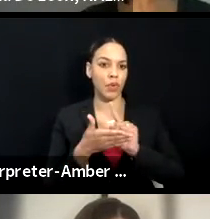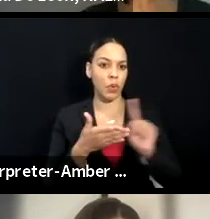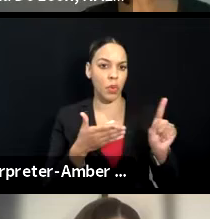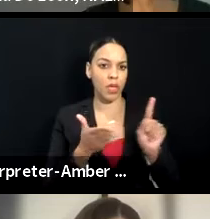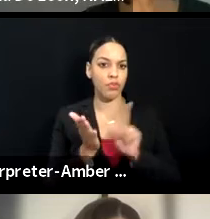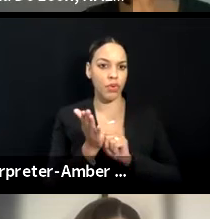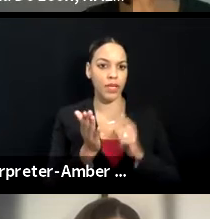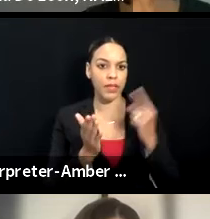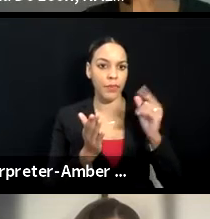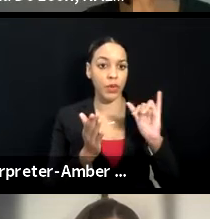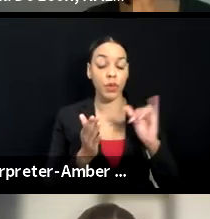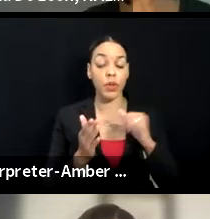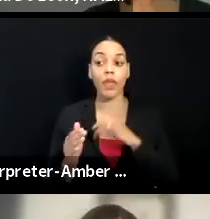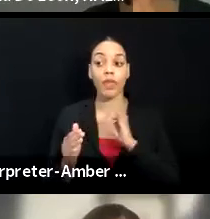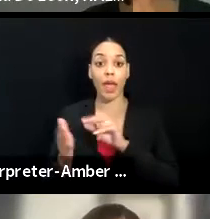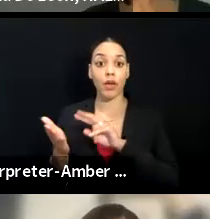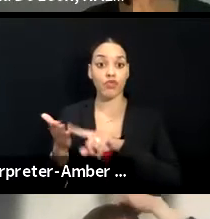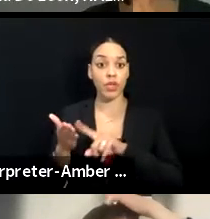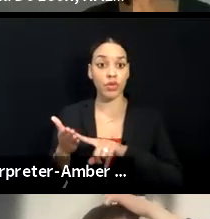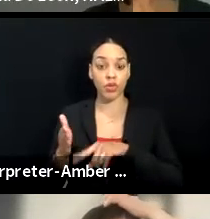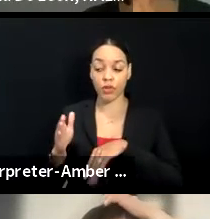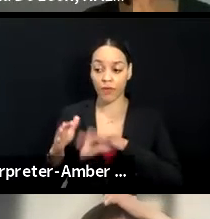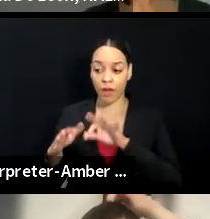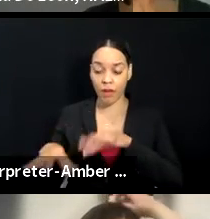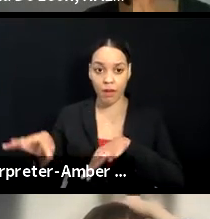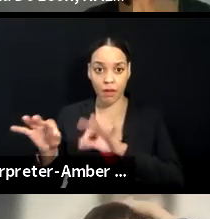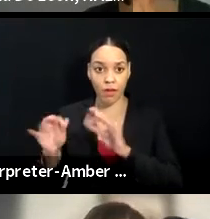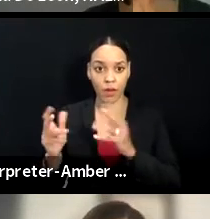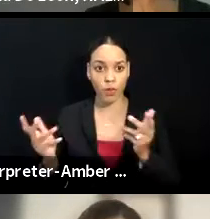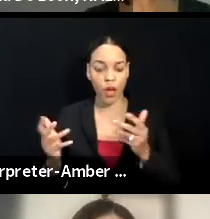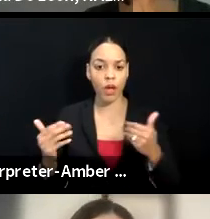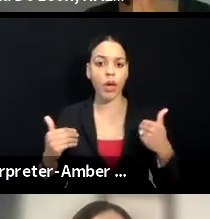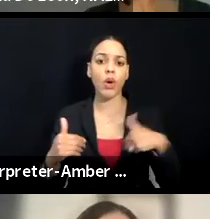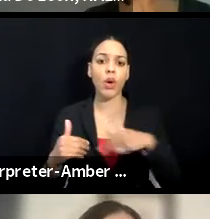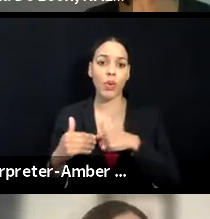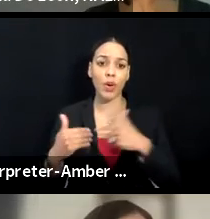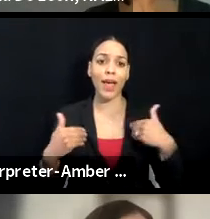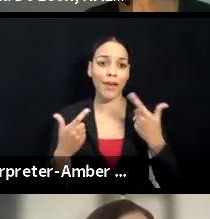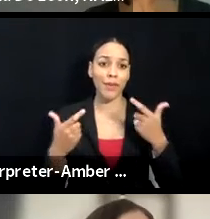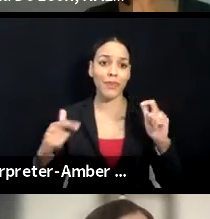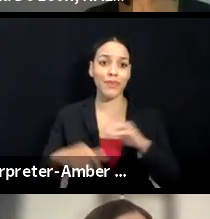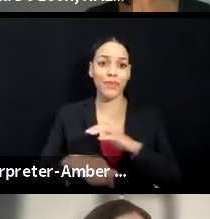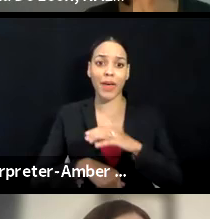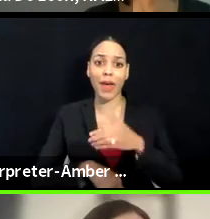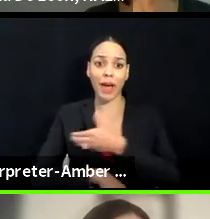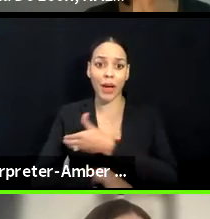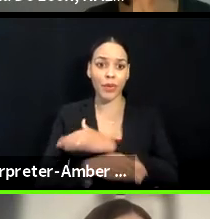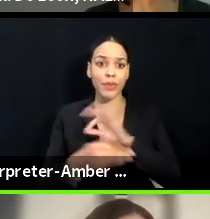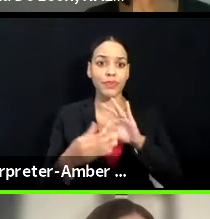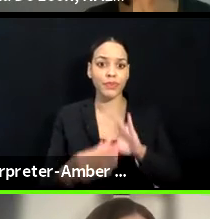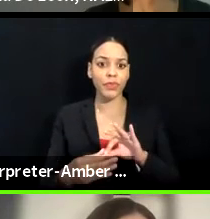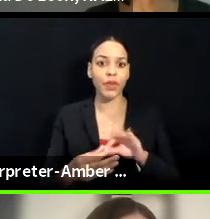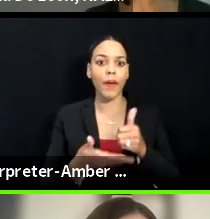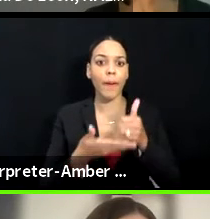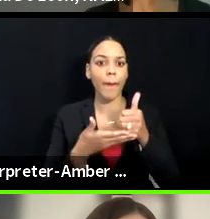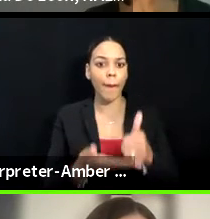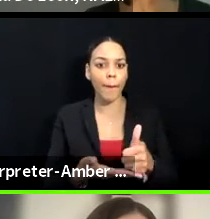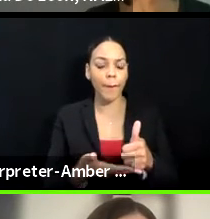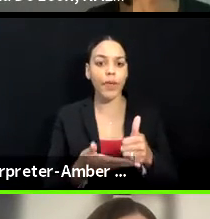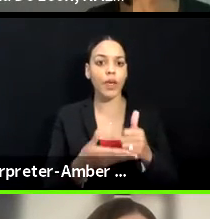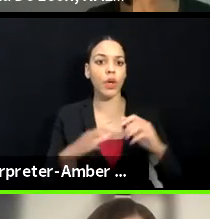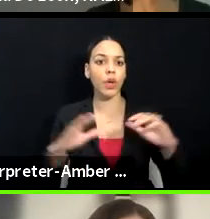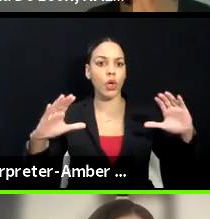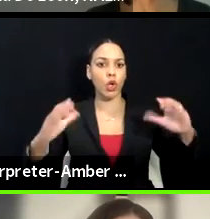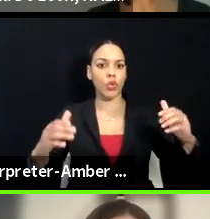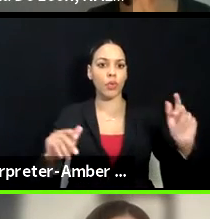that study found was that we have a tremendous power in regards to helping a group of